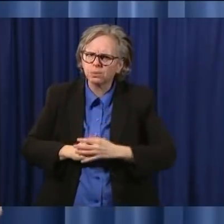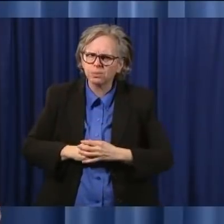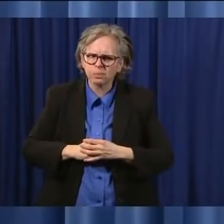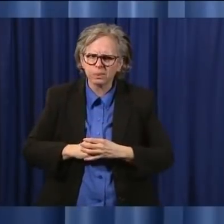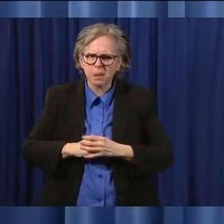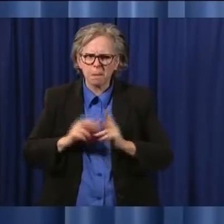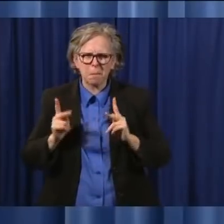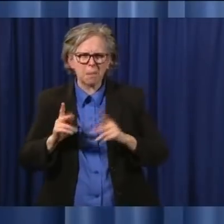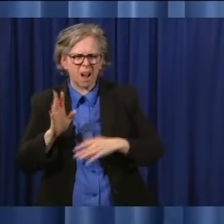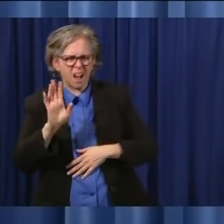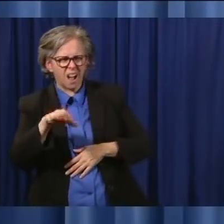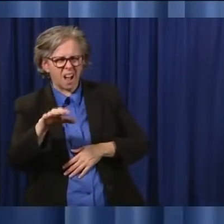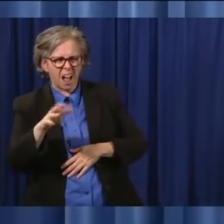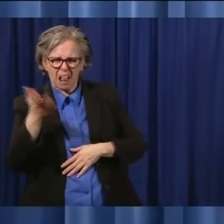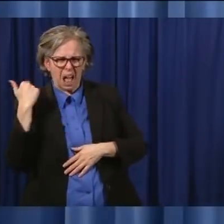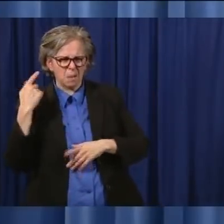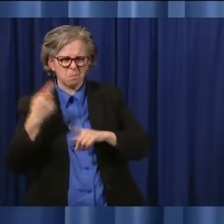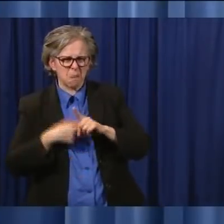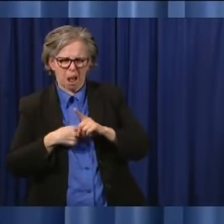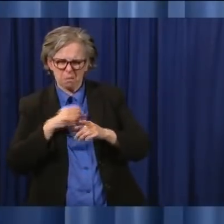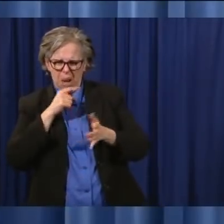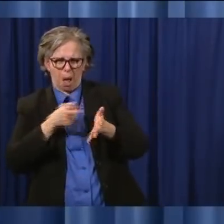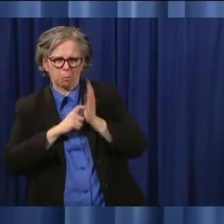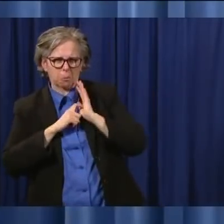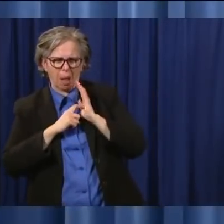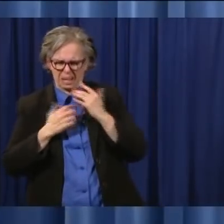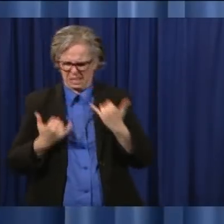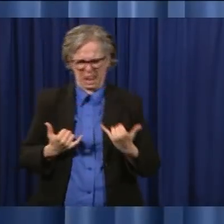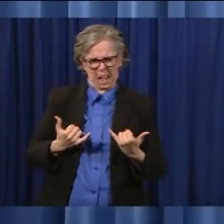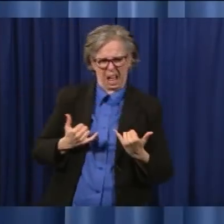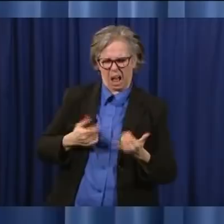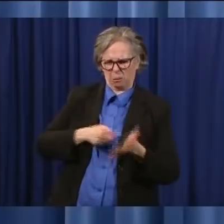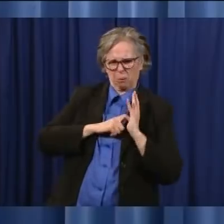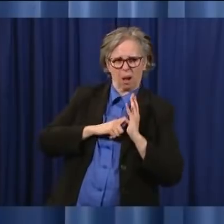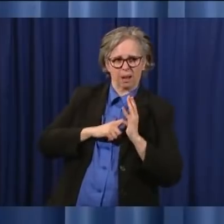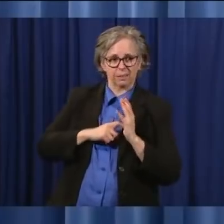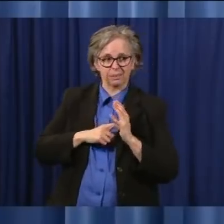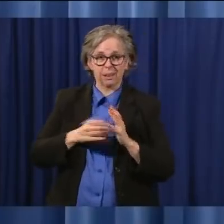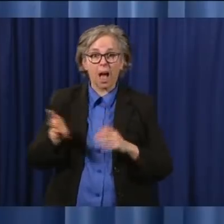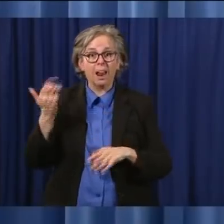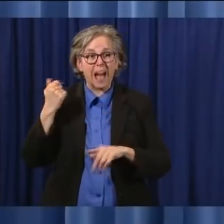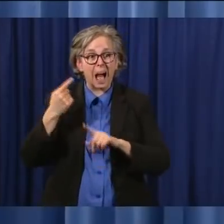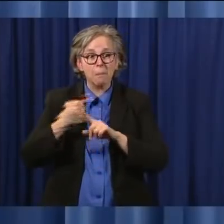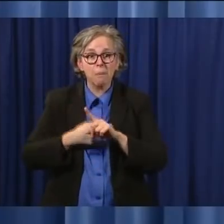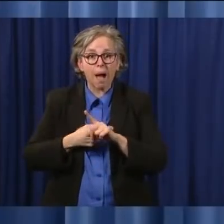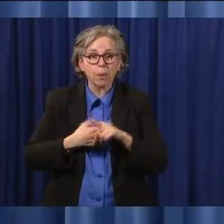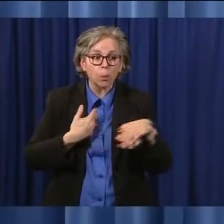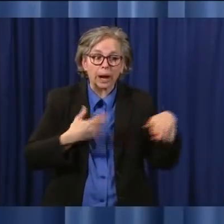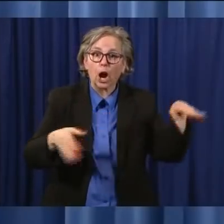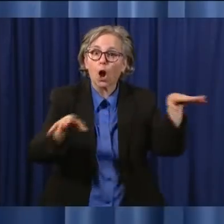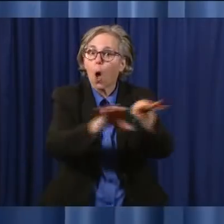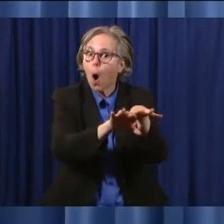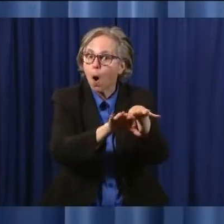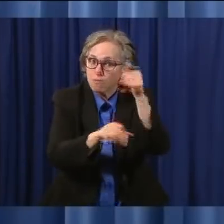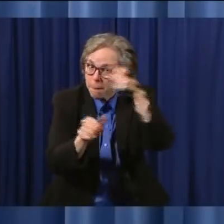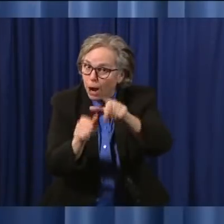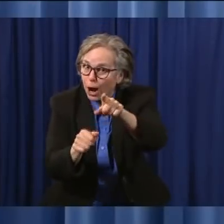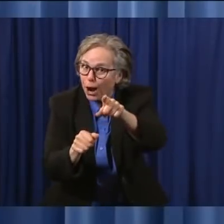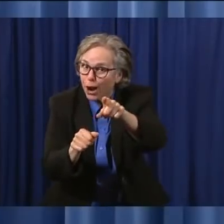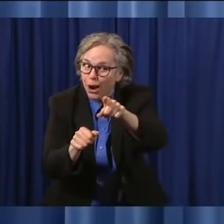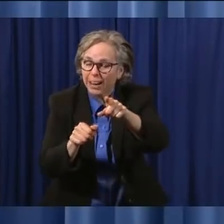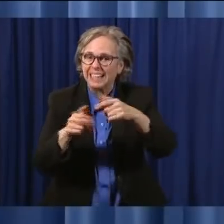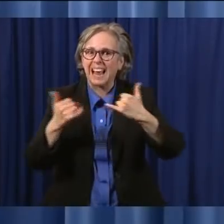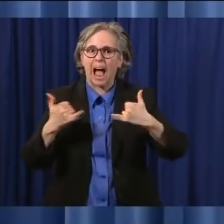it, a month ago. Why you require it now? Well, we weren't opening up society. And now we are, and we need that added layer of protection.